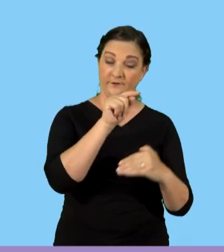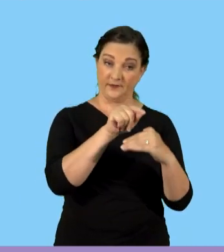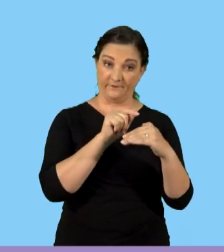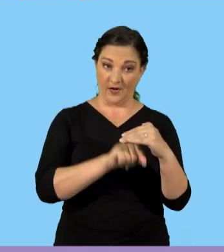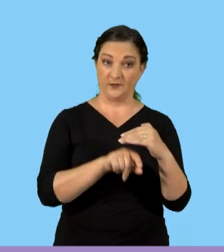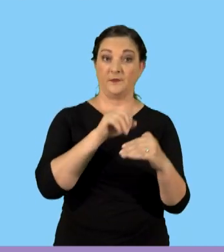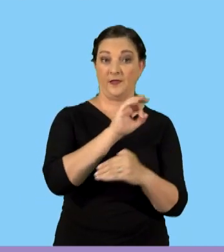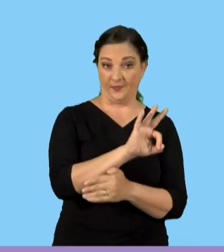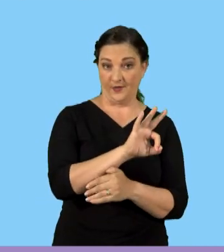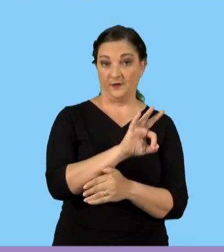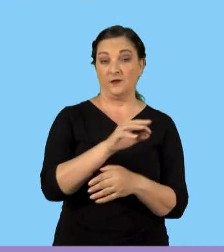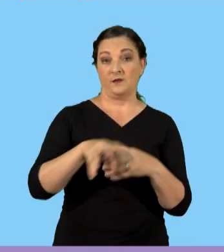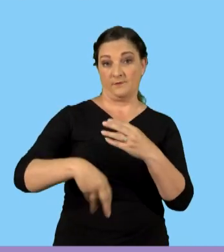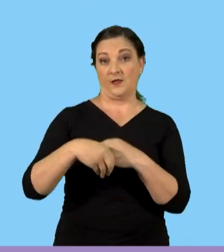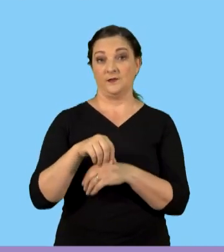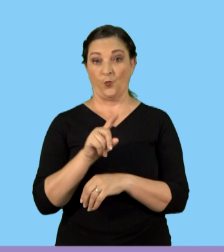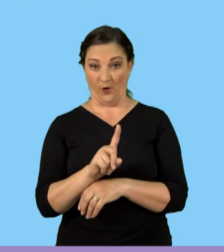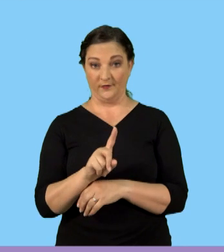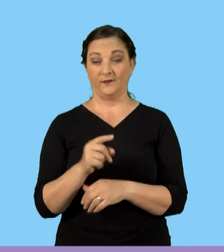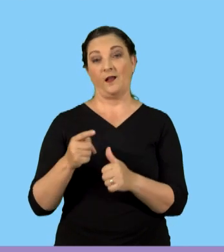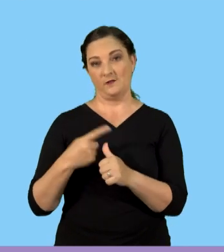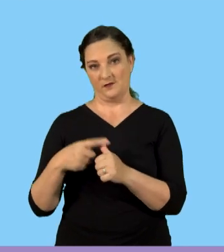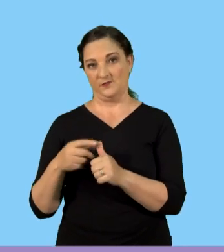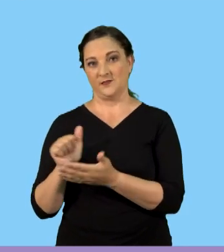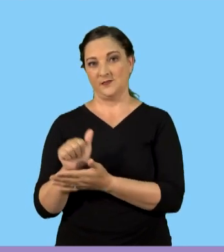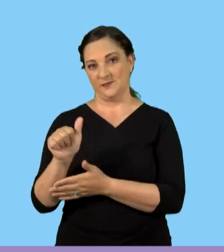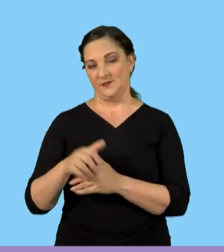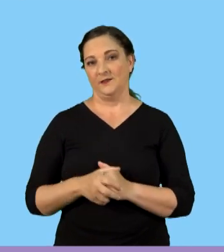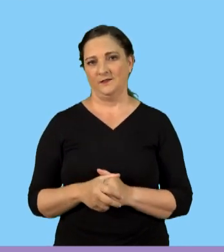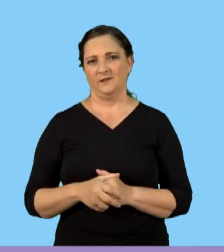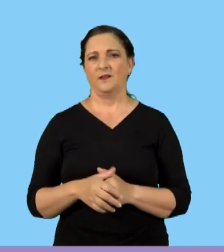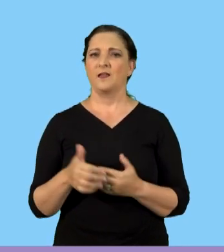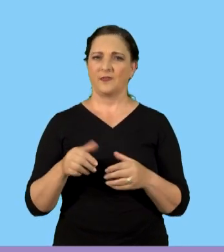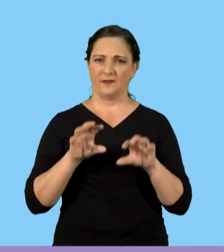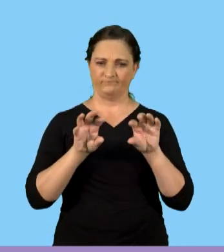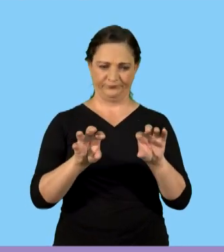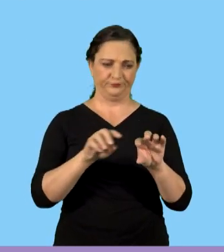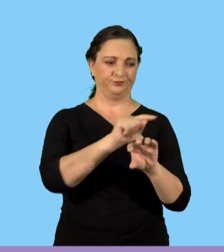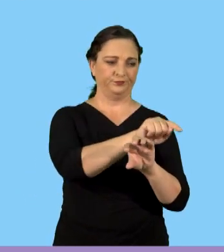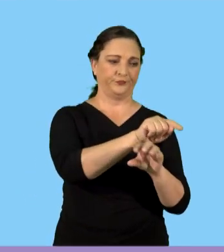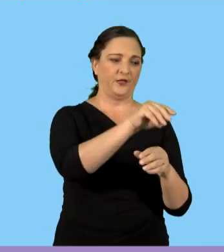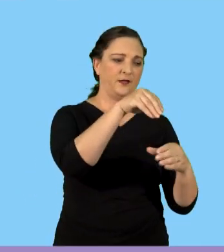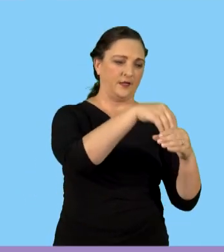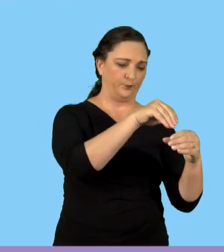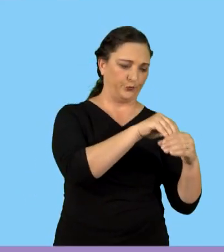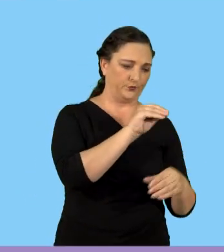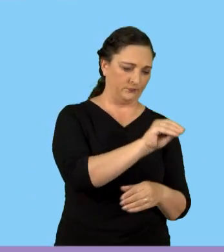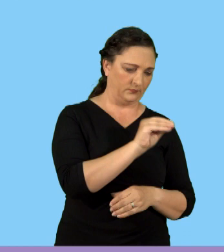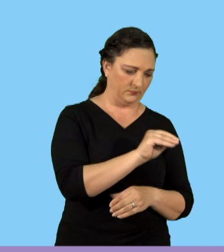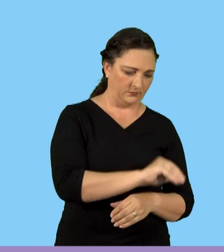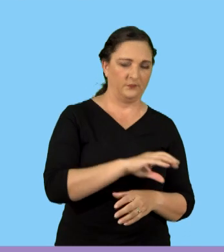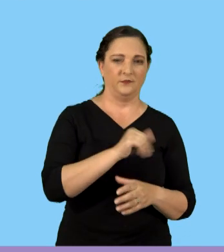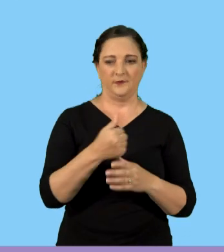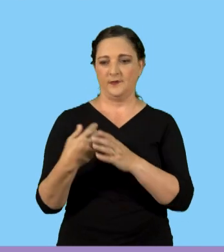is 15, and when we add 1, the answer is 16. So those are the input values that we got from